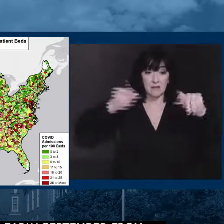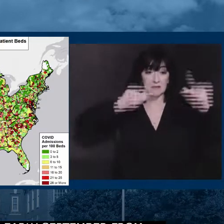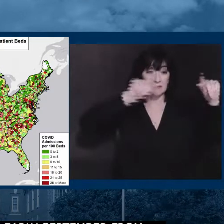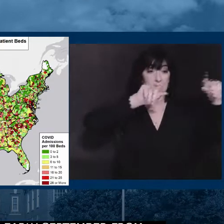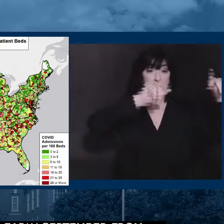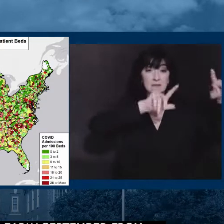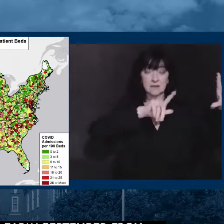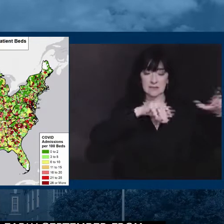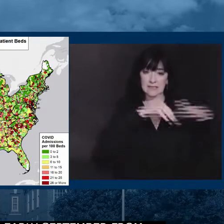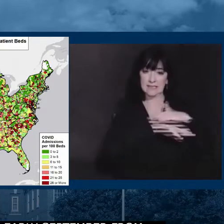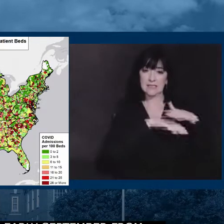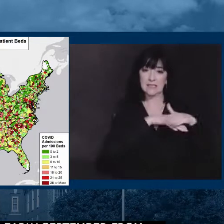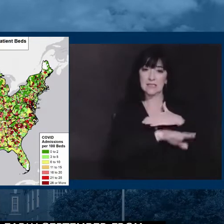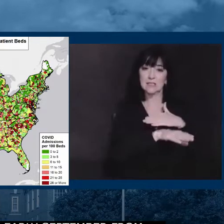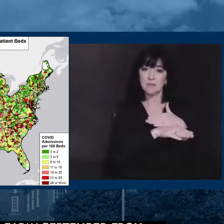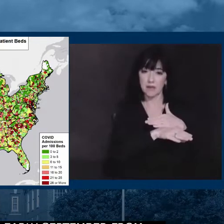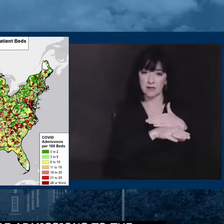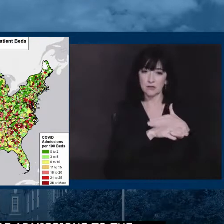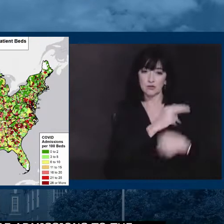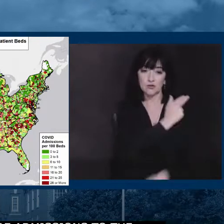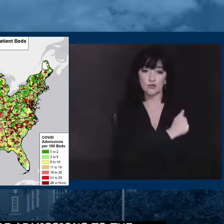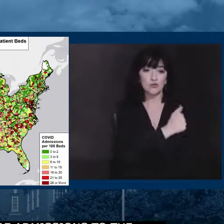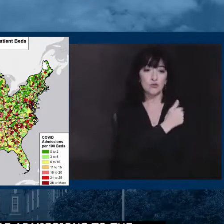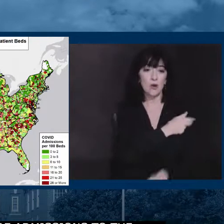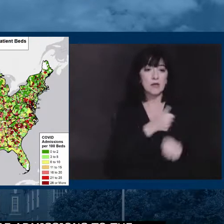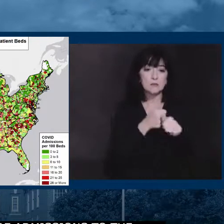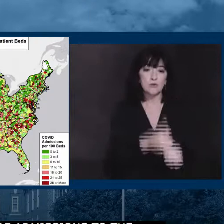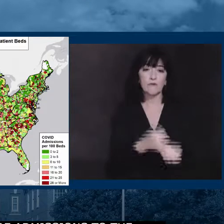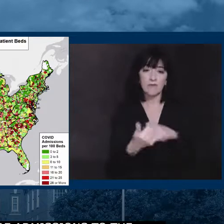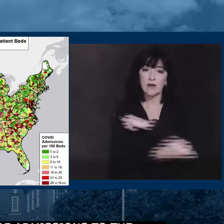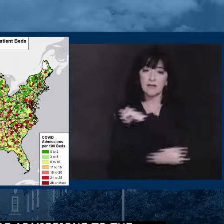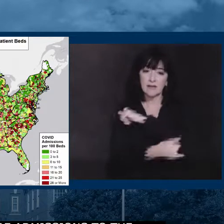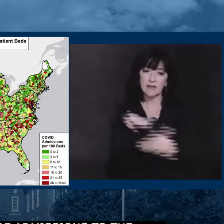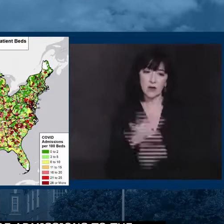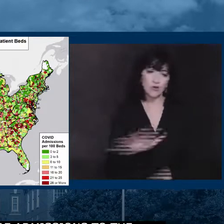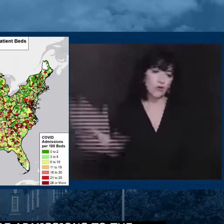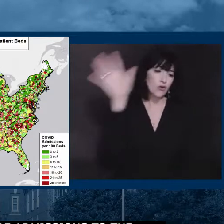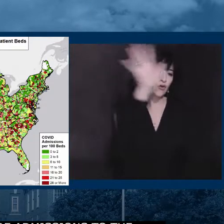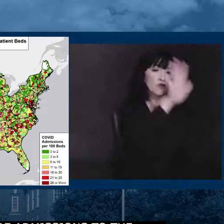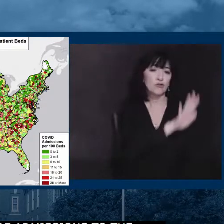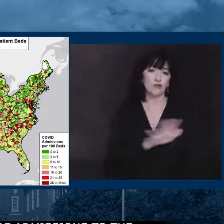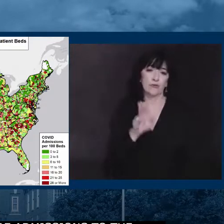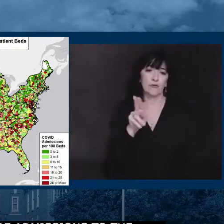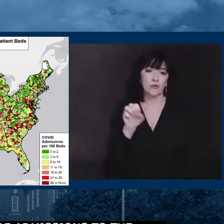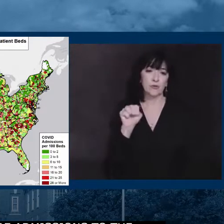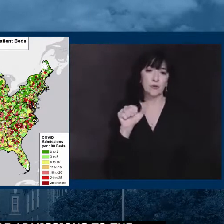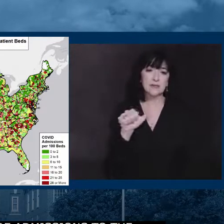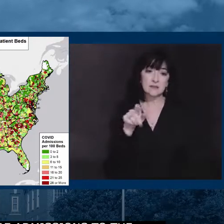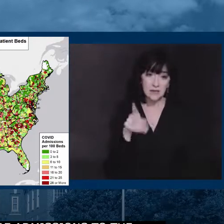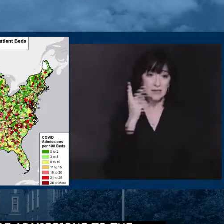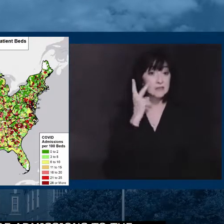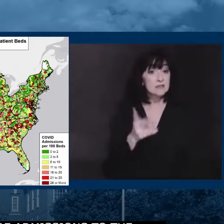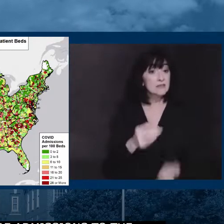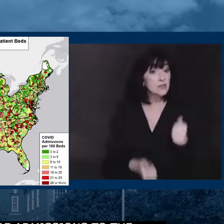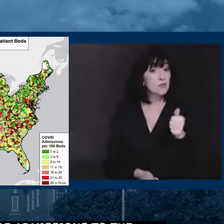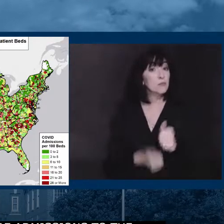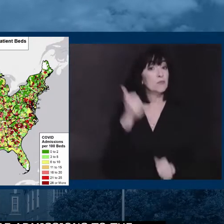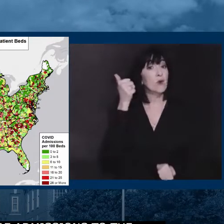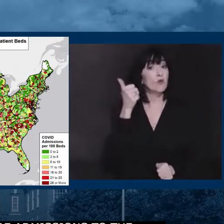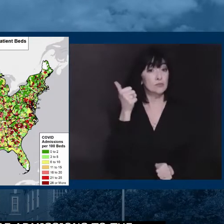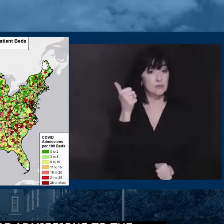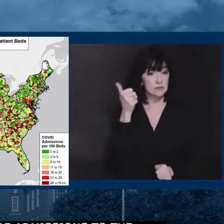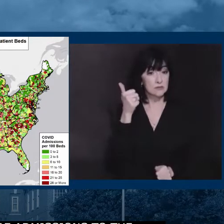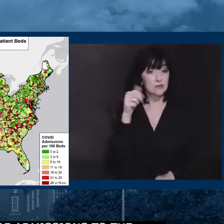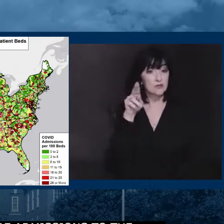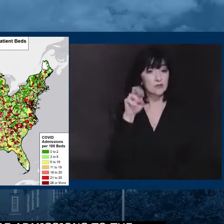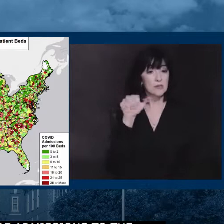100 inpatient beds by county, so across the country. And you can see that most of the country, you have some